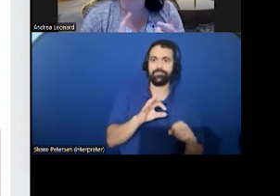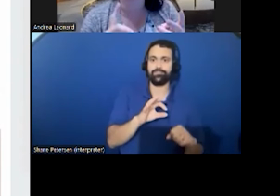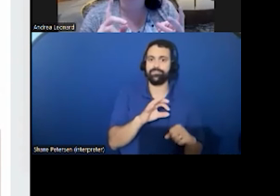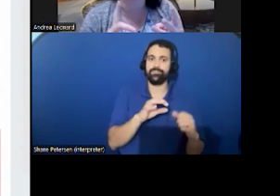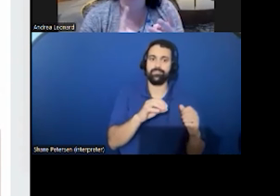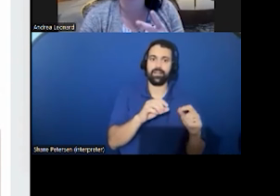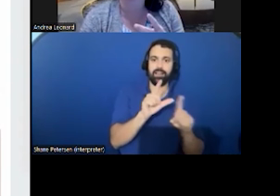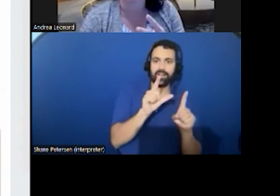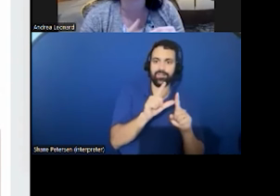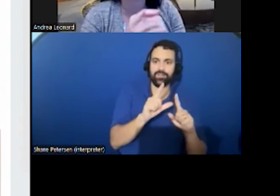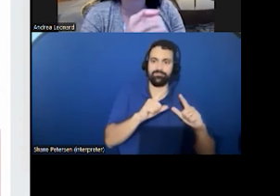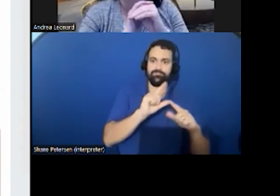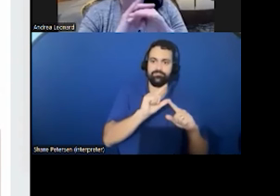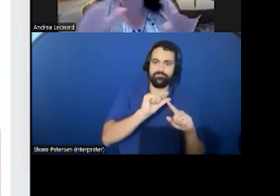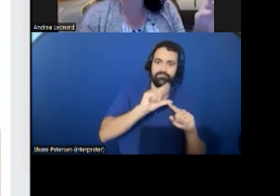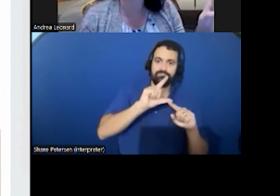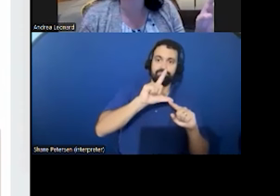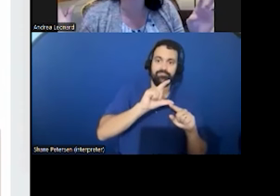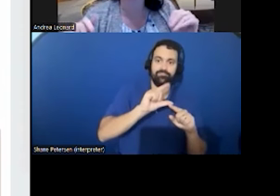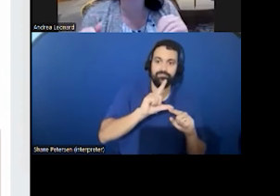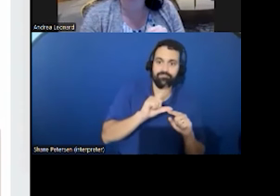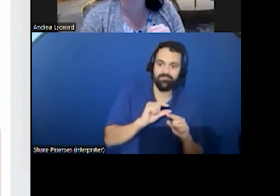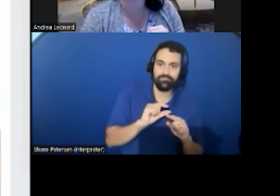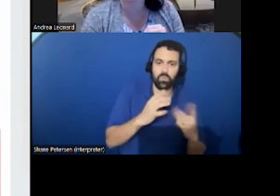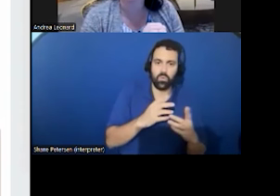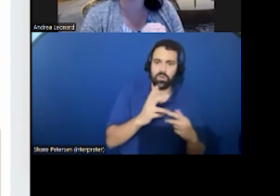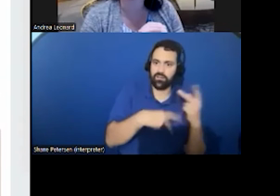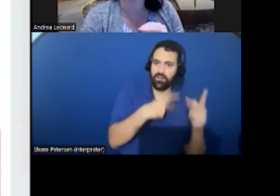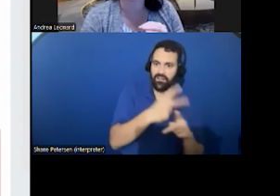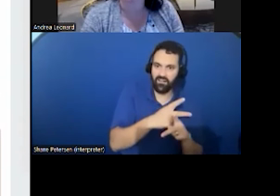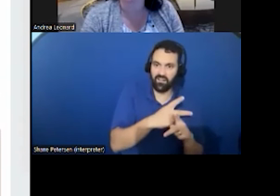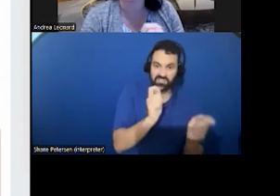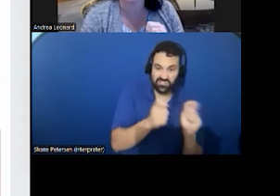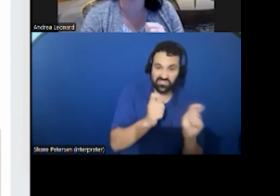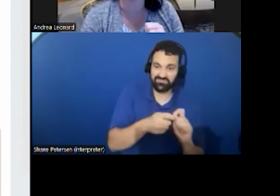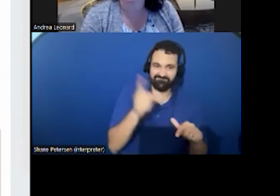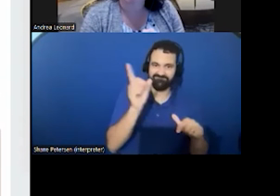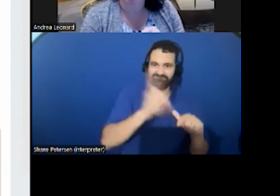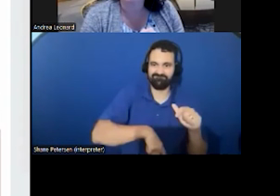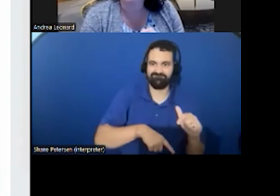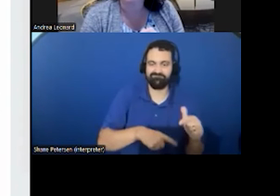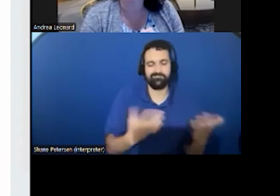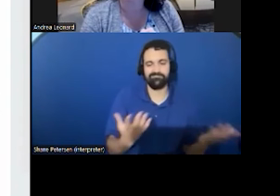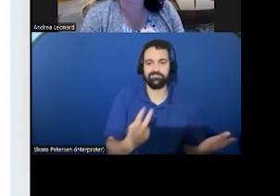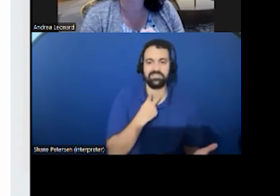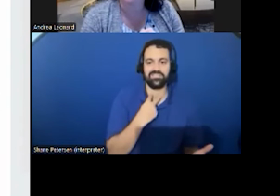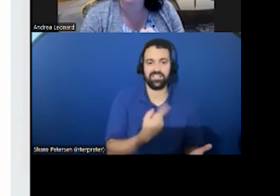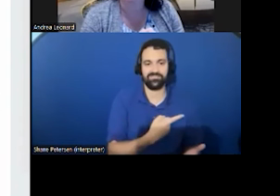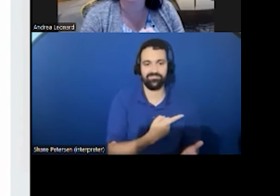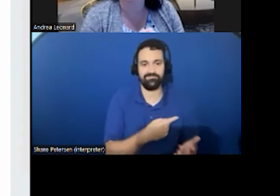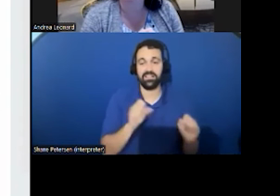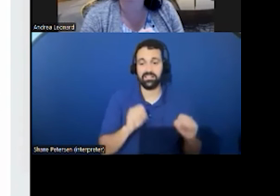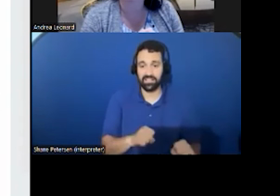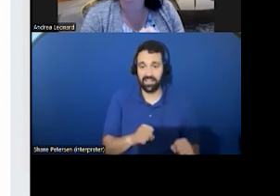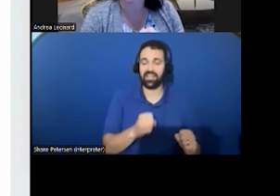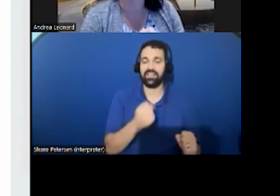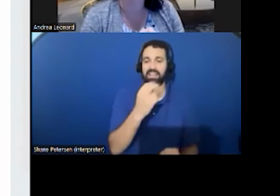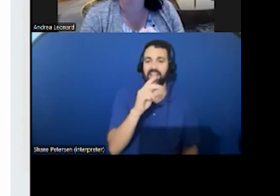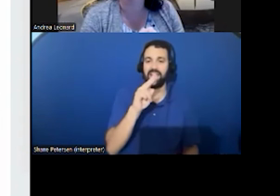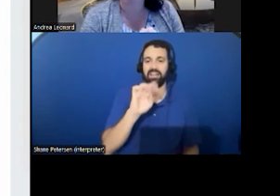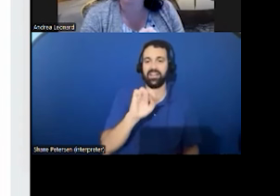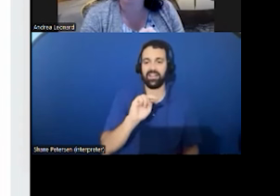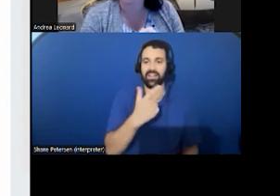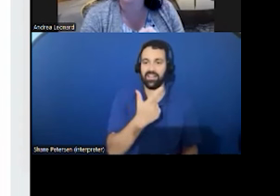of the font type. They can't change any of those things. That's kind of locked down. All they can do is use heading styles